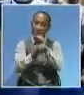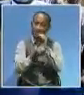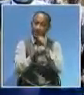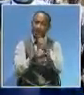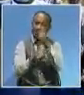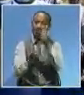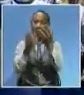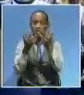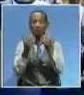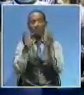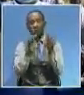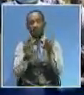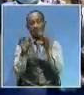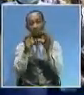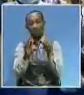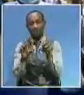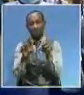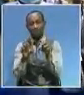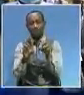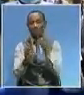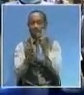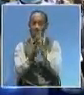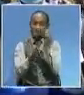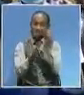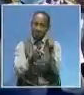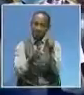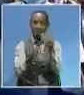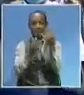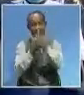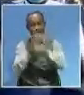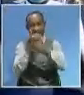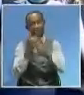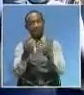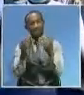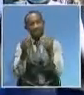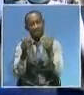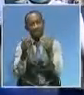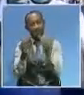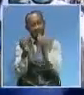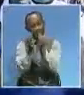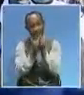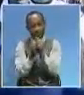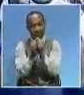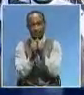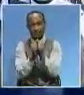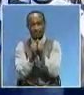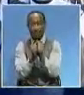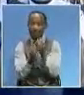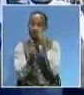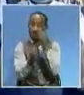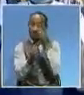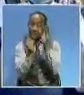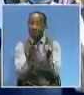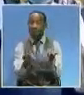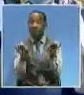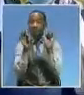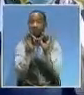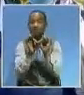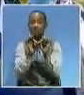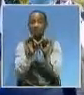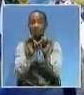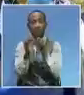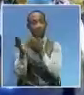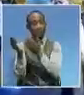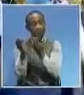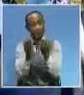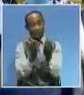do to keep this country together so early, he has seen it necessary to